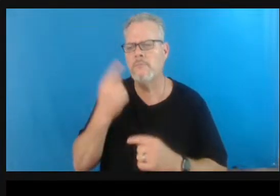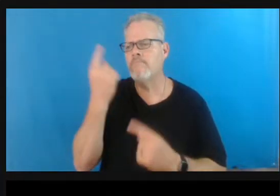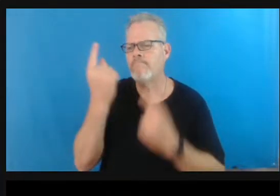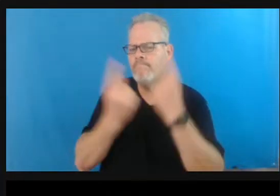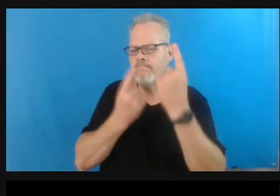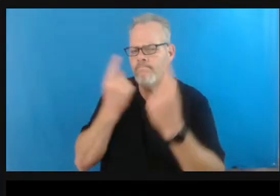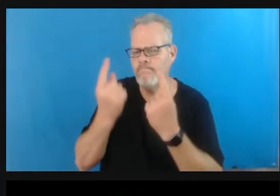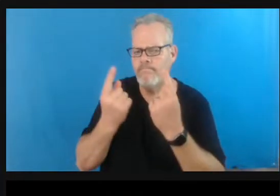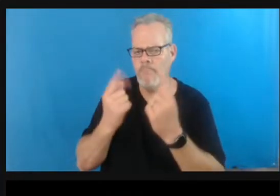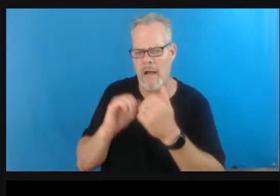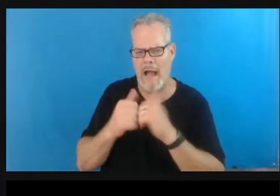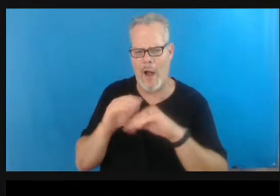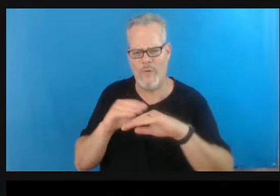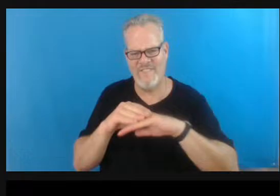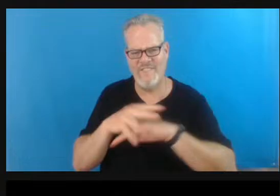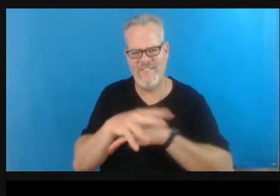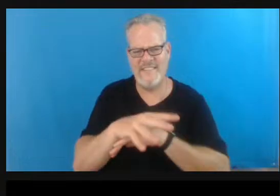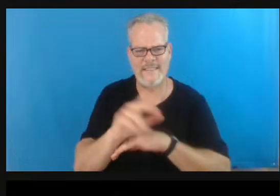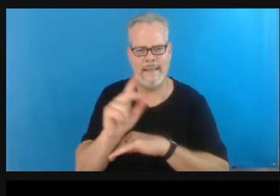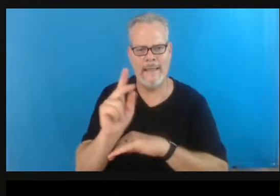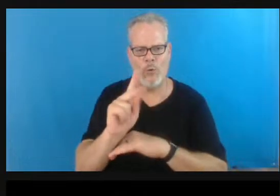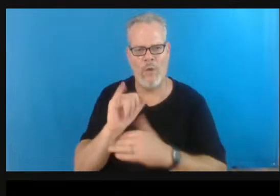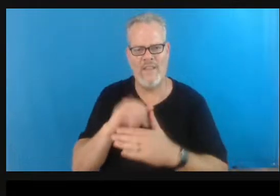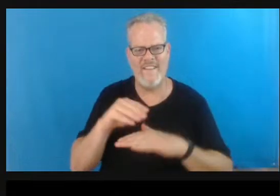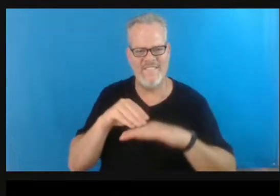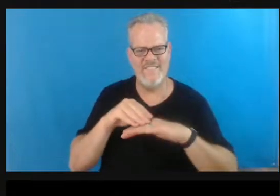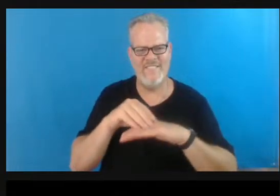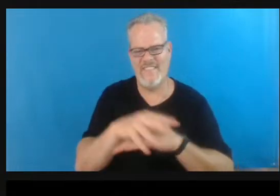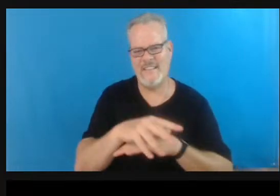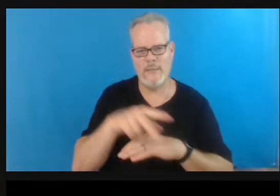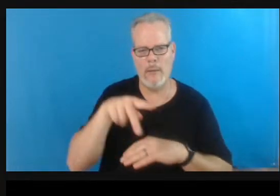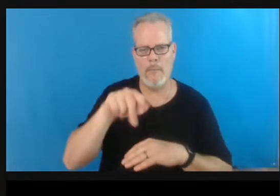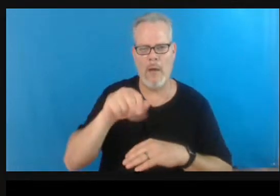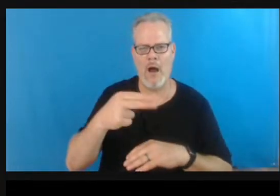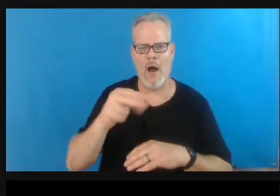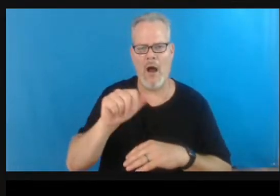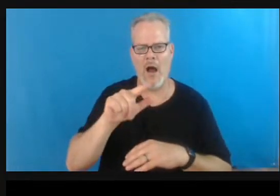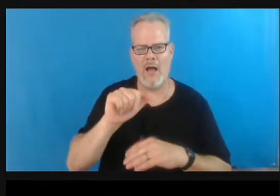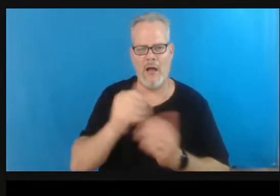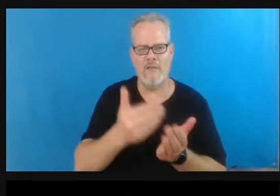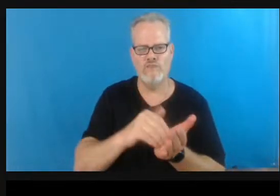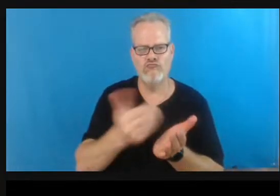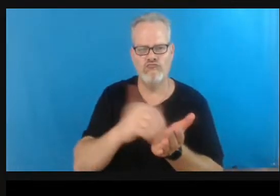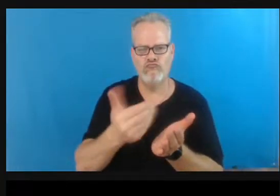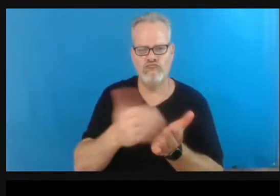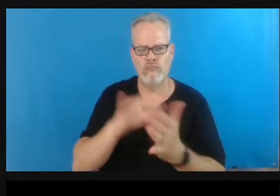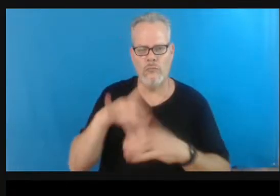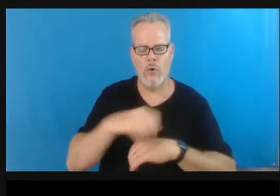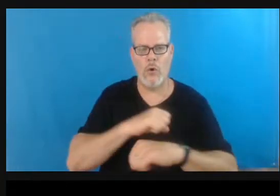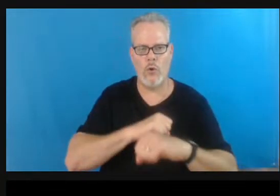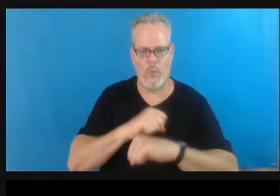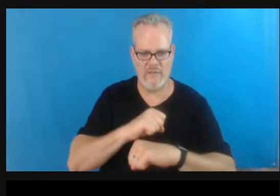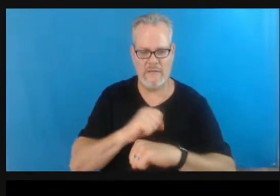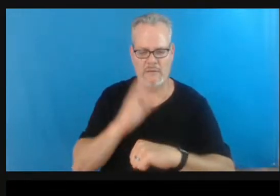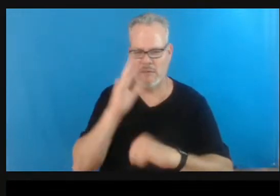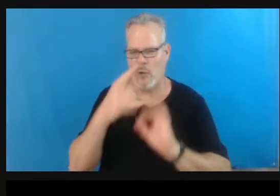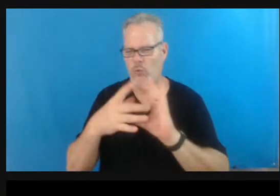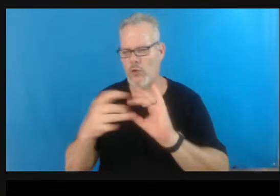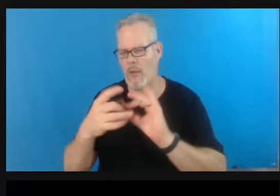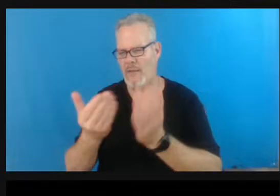is doing on this Pahala frequency of earthquakes. I'll come back to that here in a little